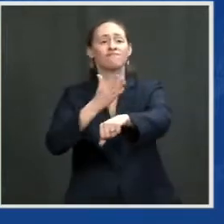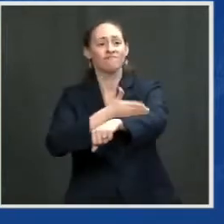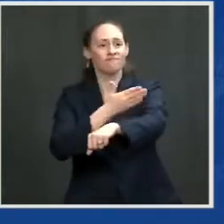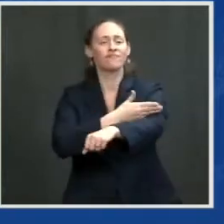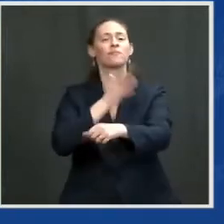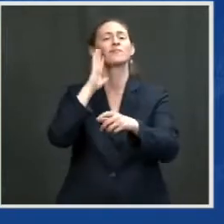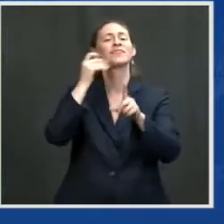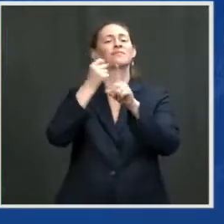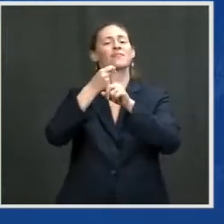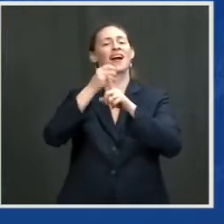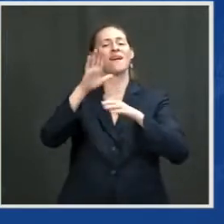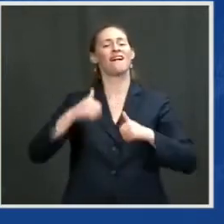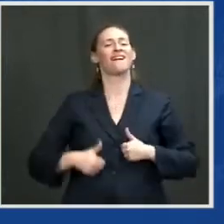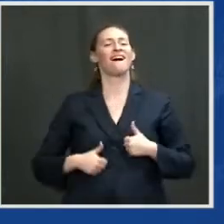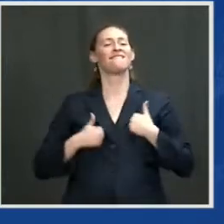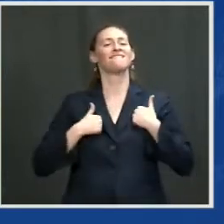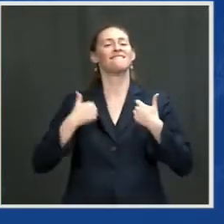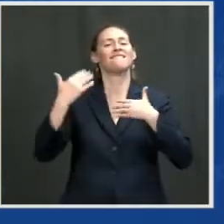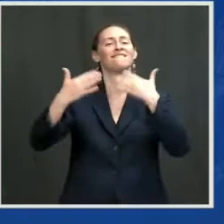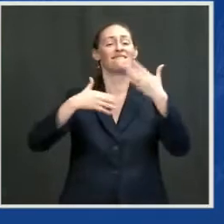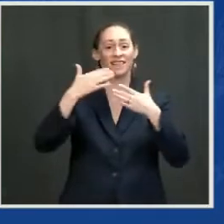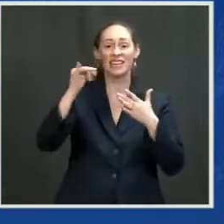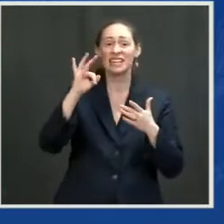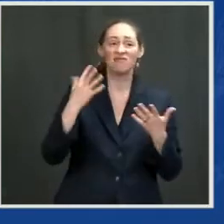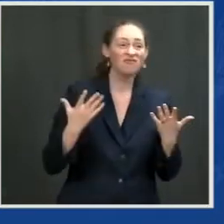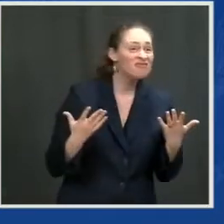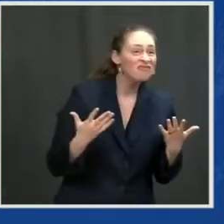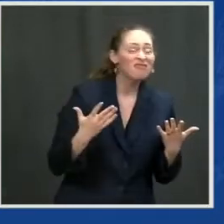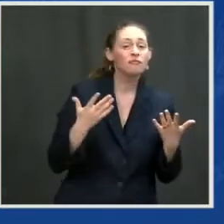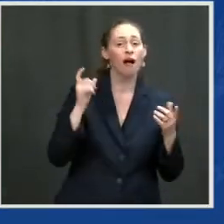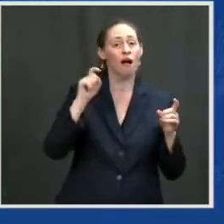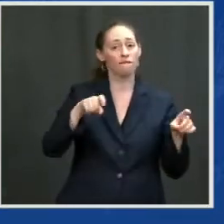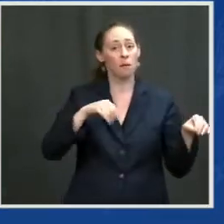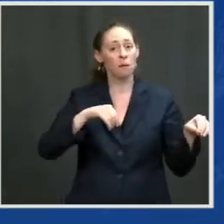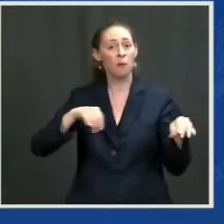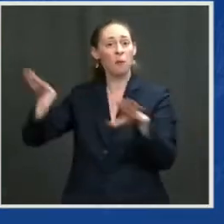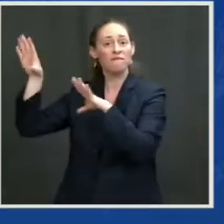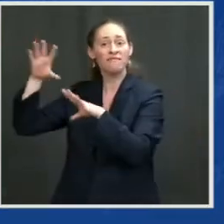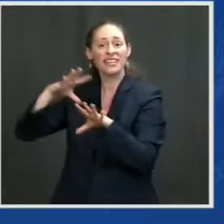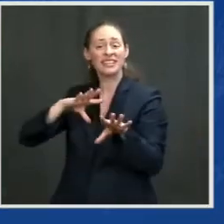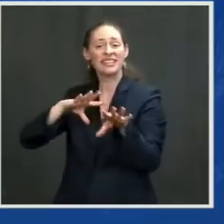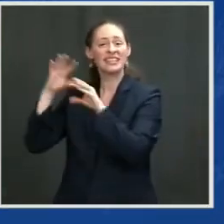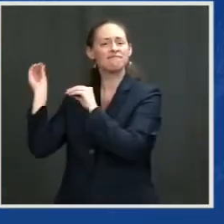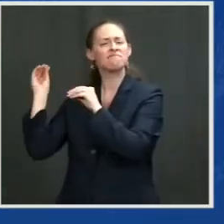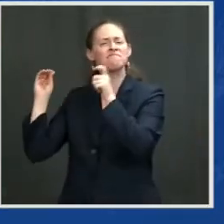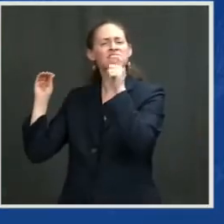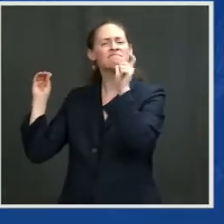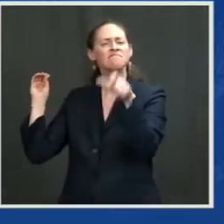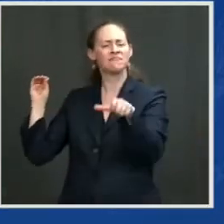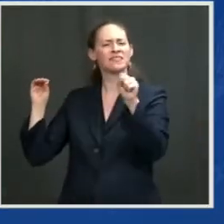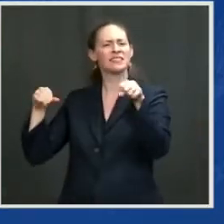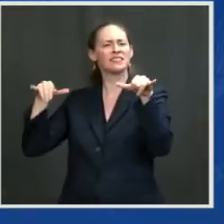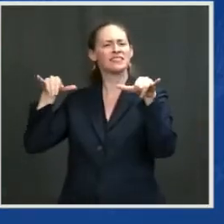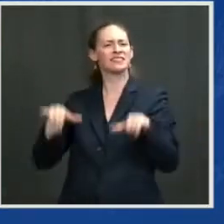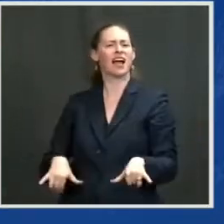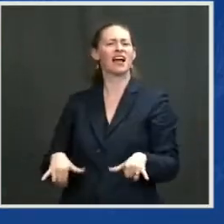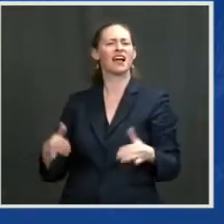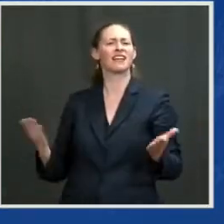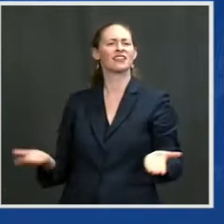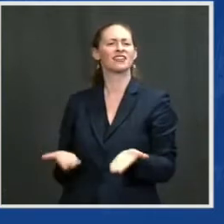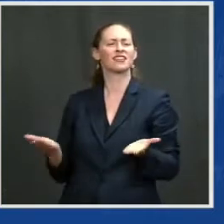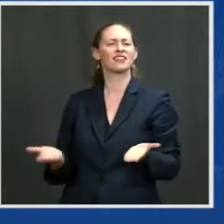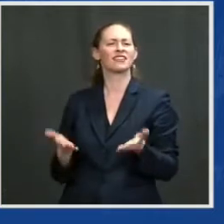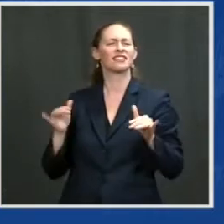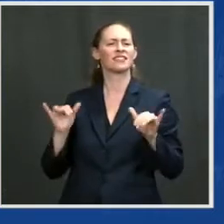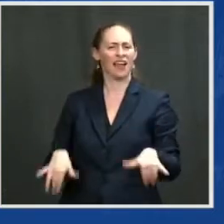to leave to have a better opportunity. They stay where they are. That's what infrastructure does. It has a rippling effect. And